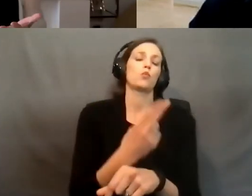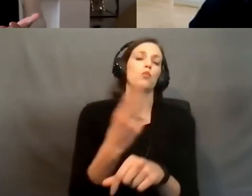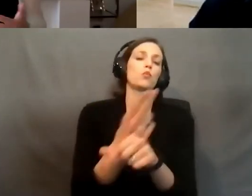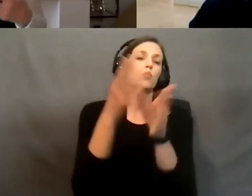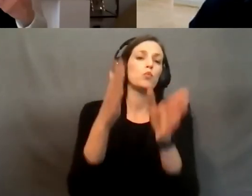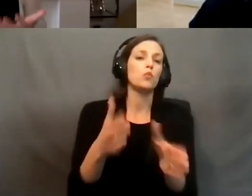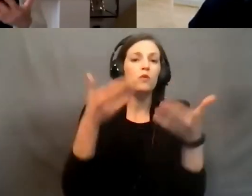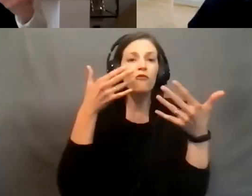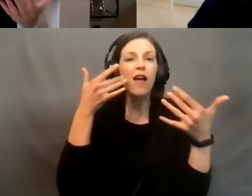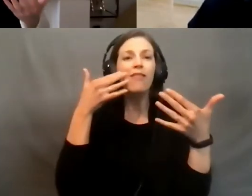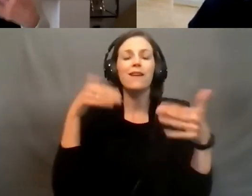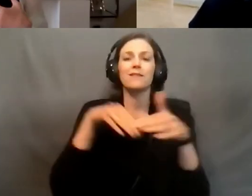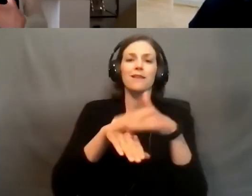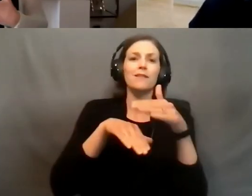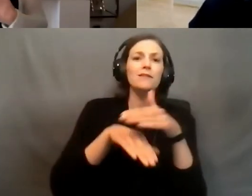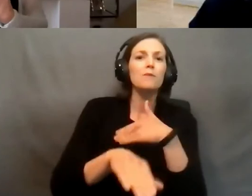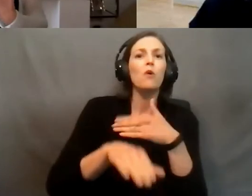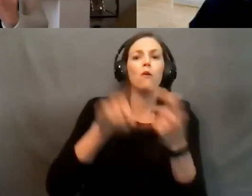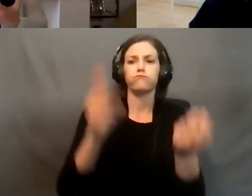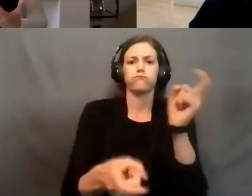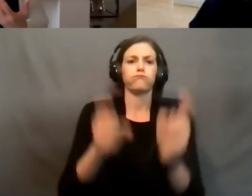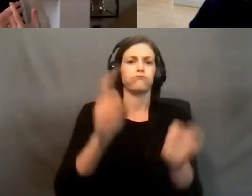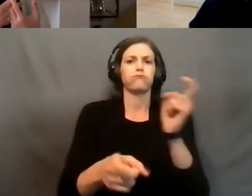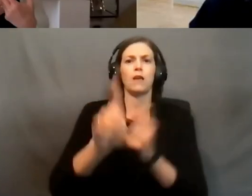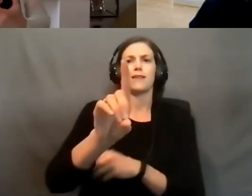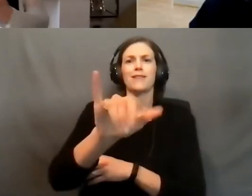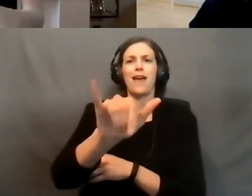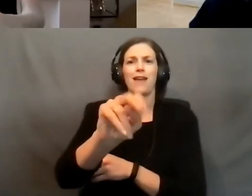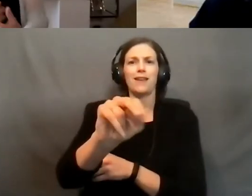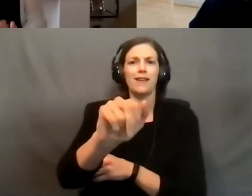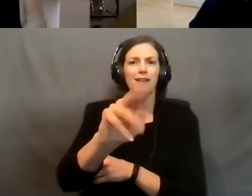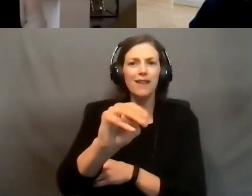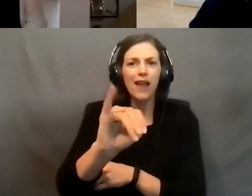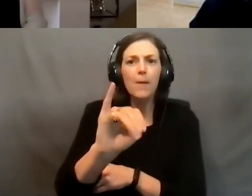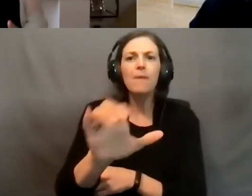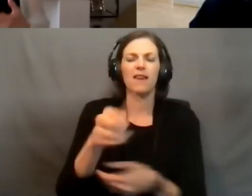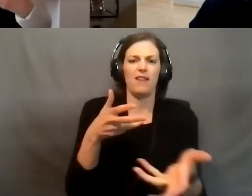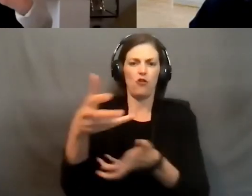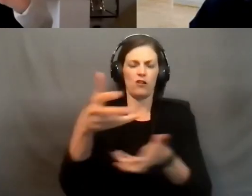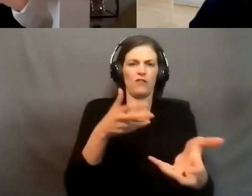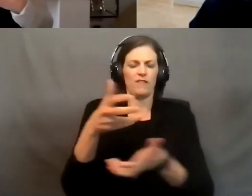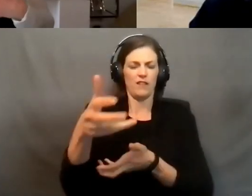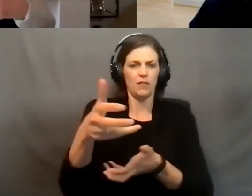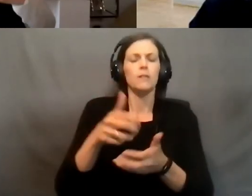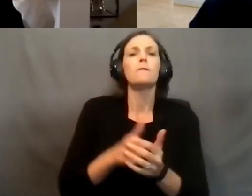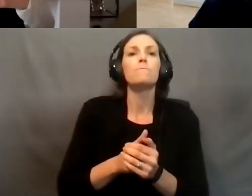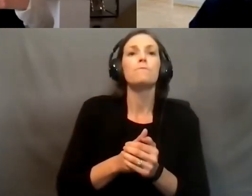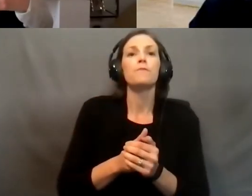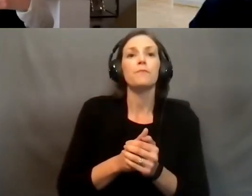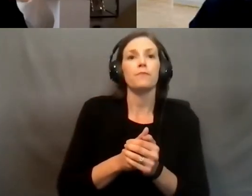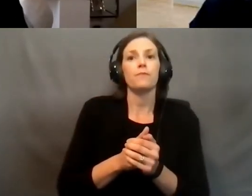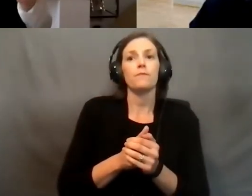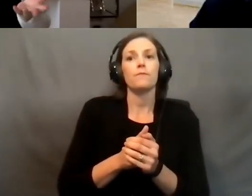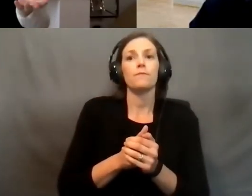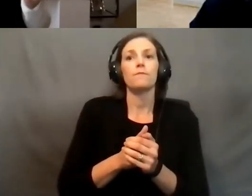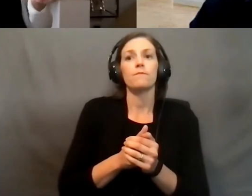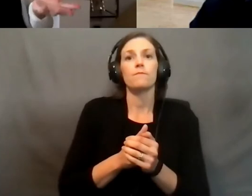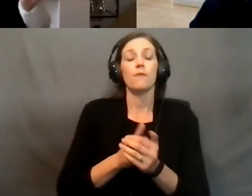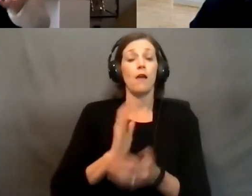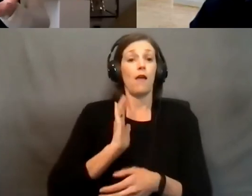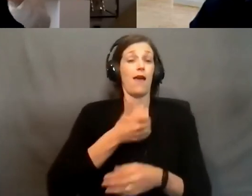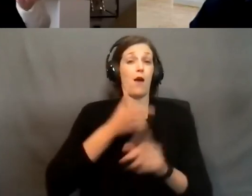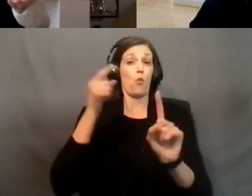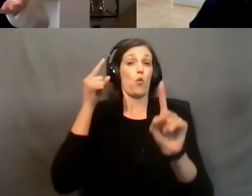accessible, dynamic and interactive and in a way these unfoldings in our aspirations